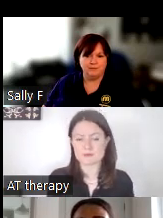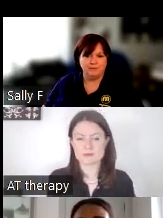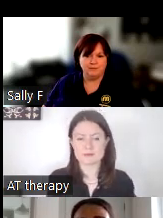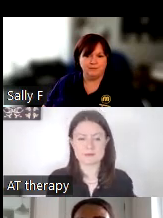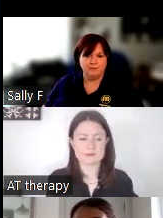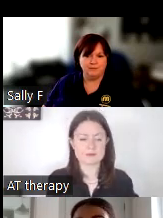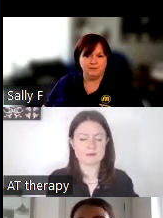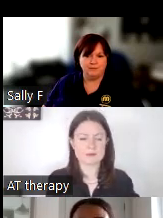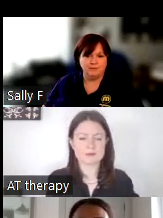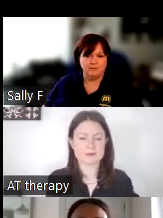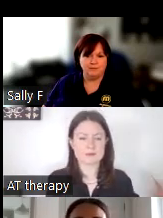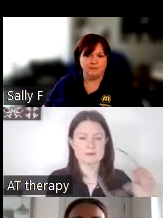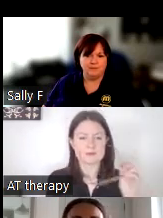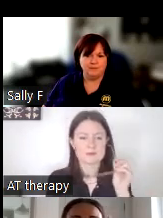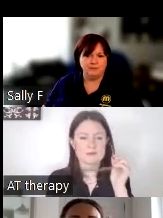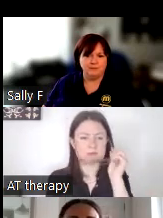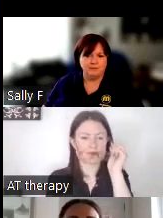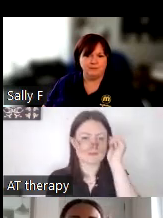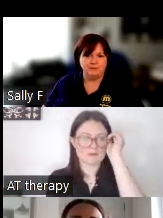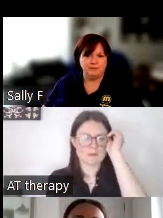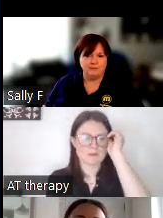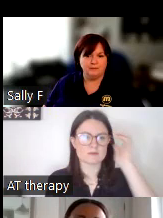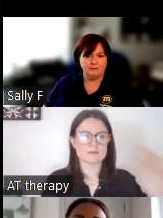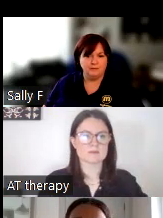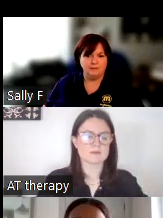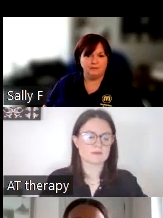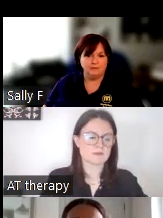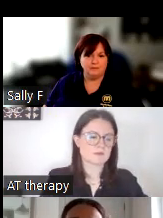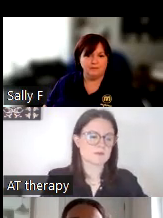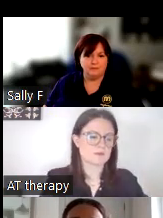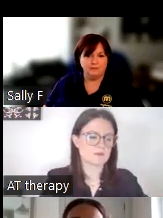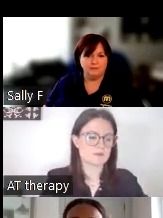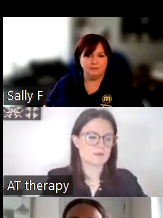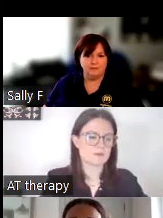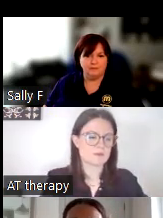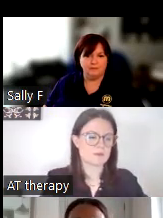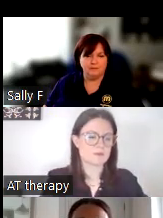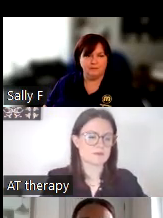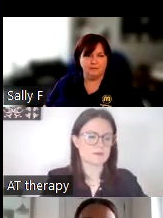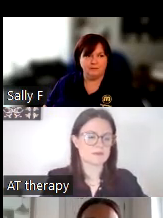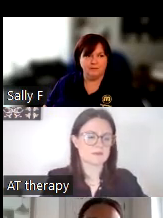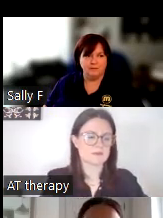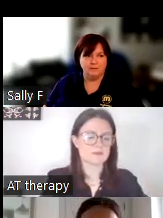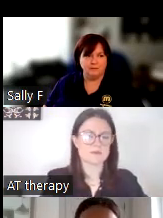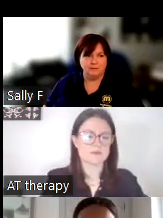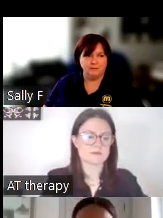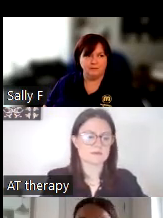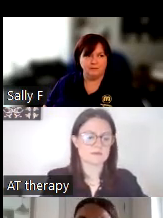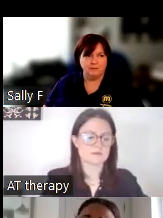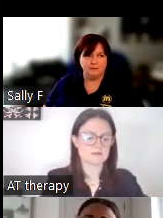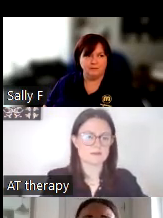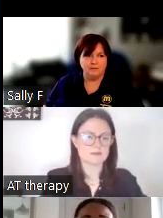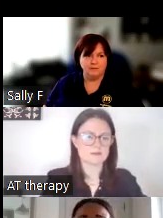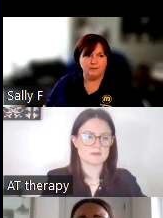delay of an unknown cause, really. So some children, such as those with Down syndrome, we